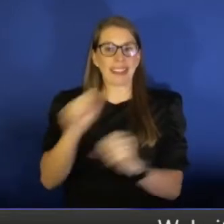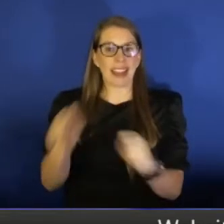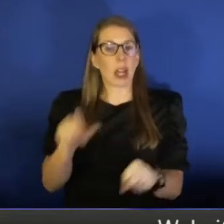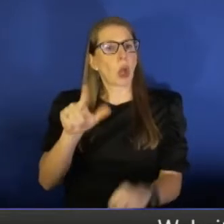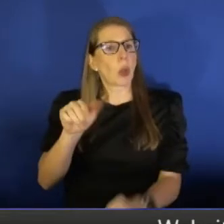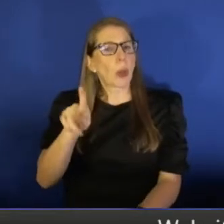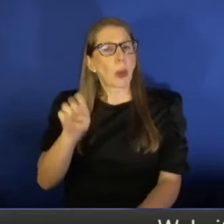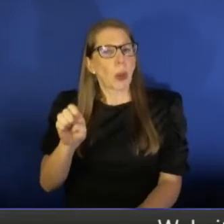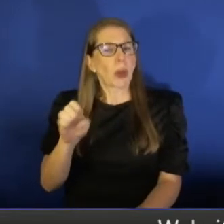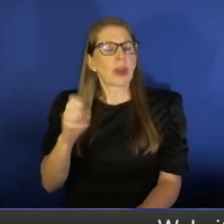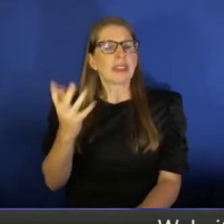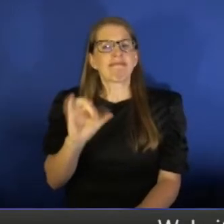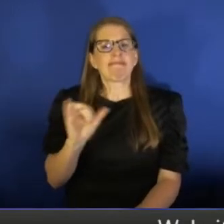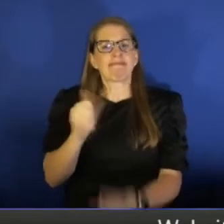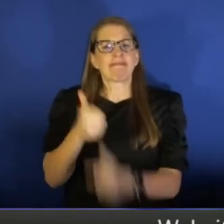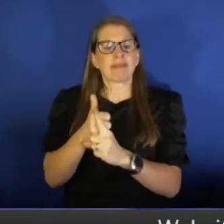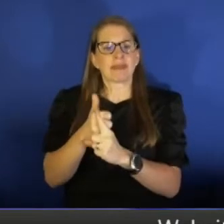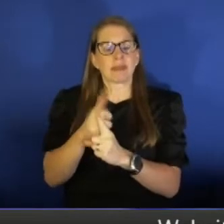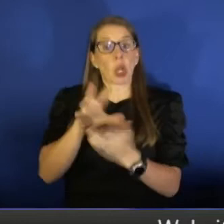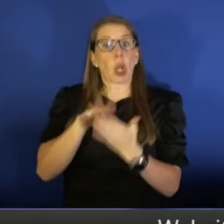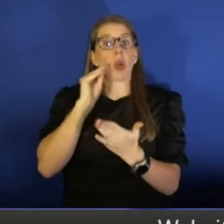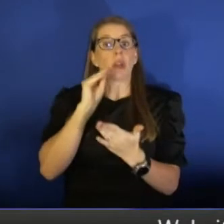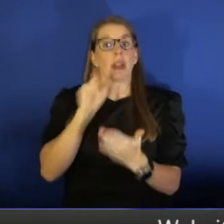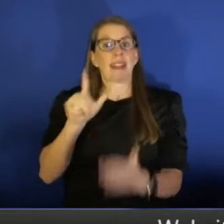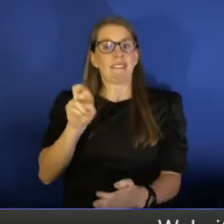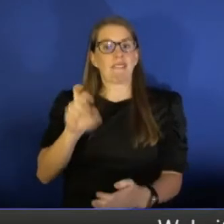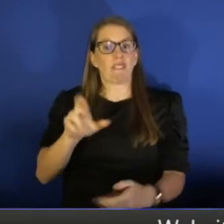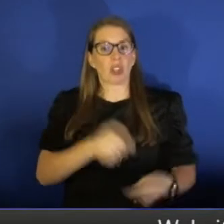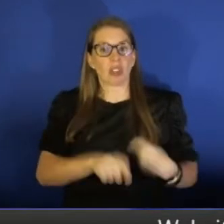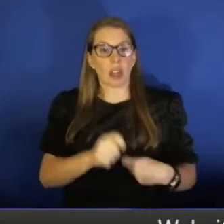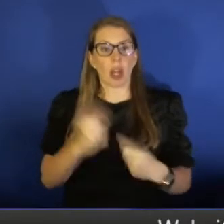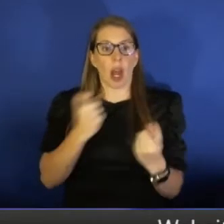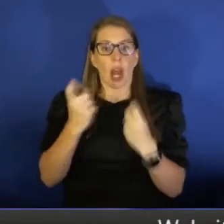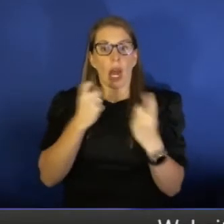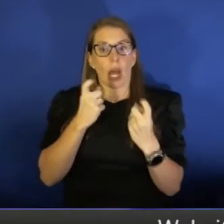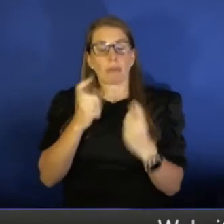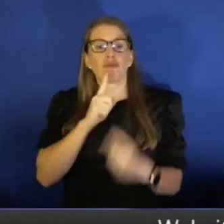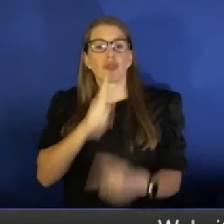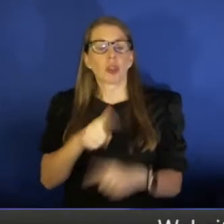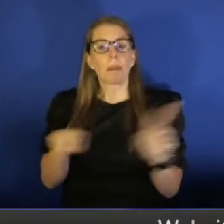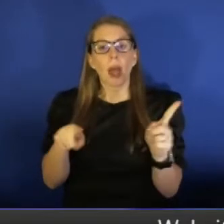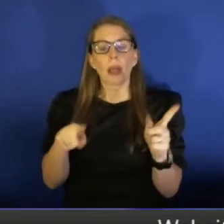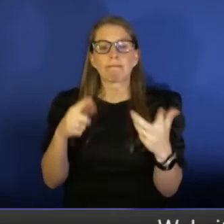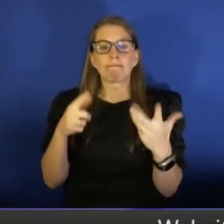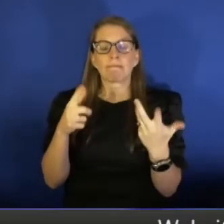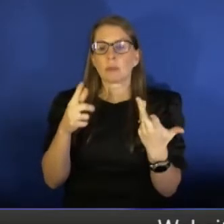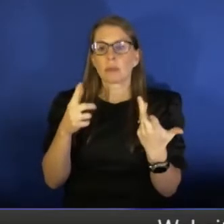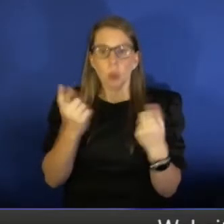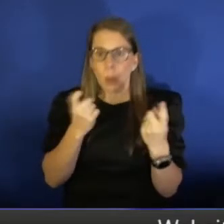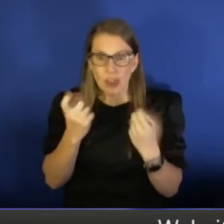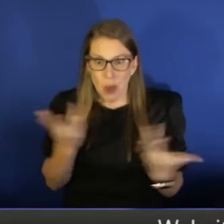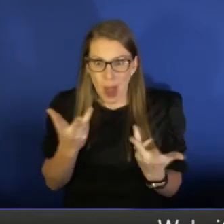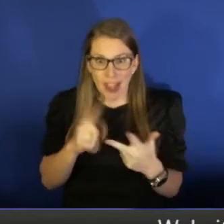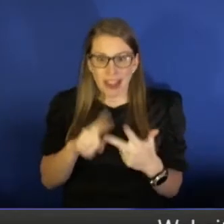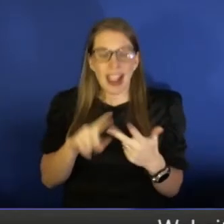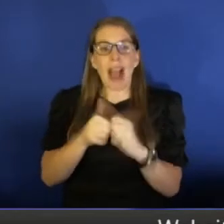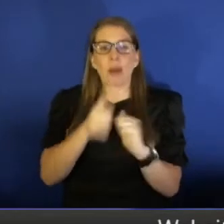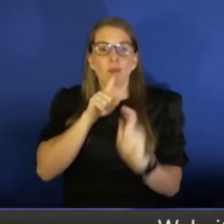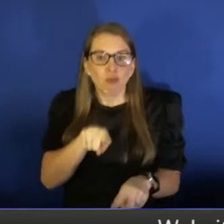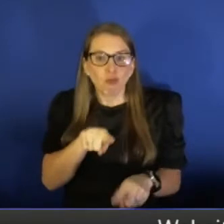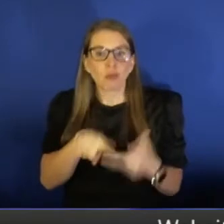learns that you've had a liver transplant? I'm sure you get a bunch of questions. What are they? How do you navigate those? And how do you use